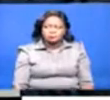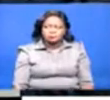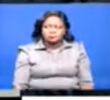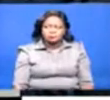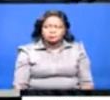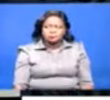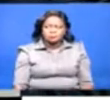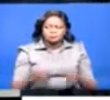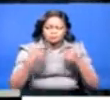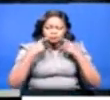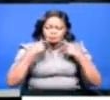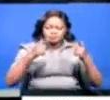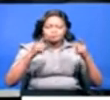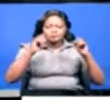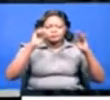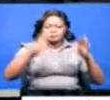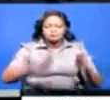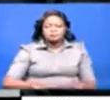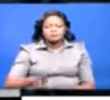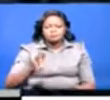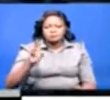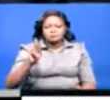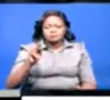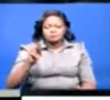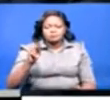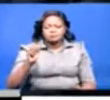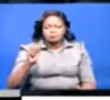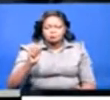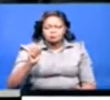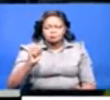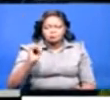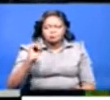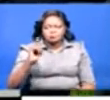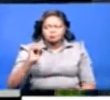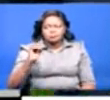Mwalimu Edward Mutai Kaiga of ID number